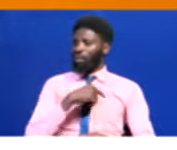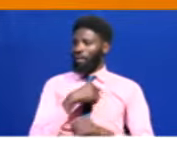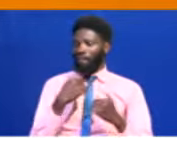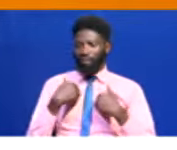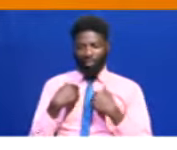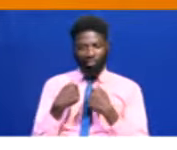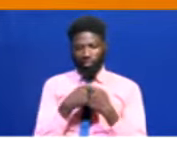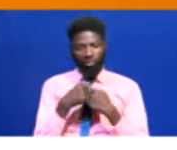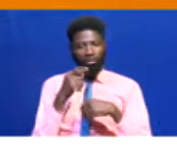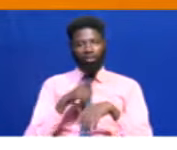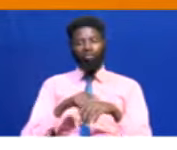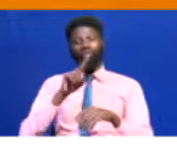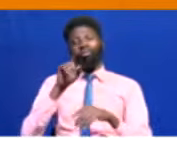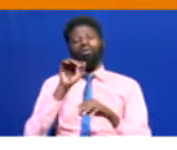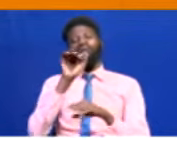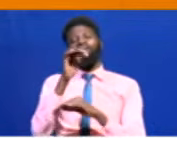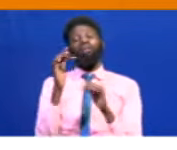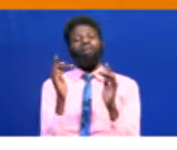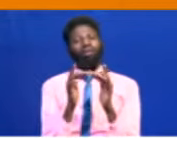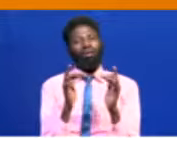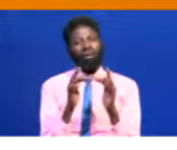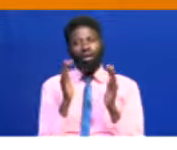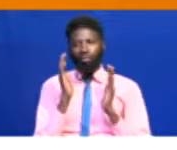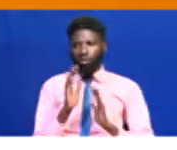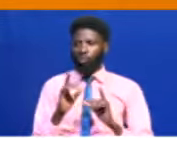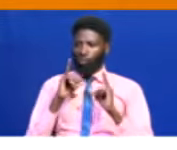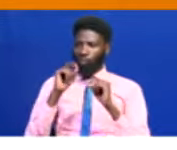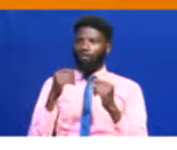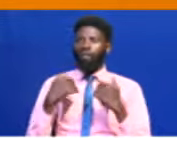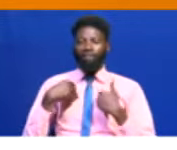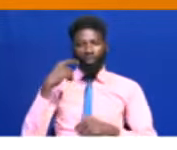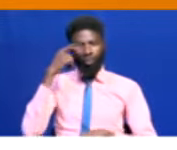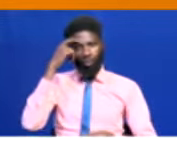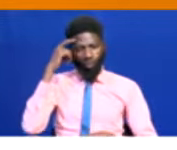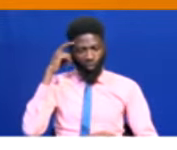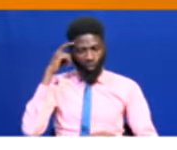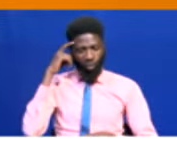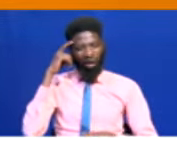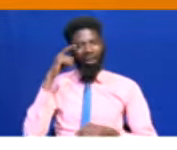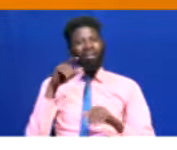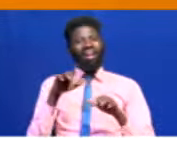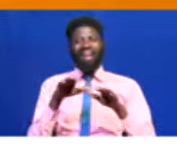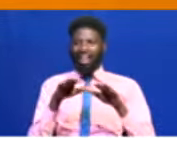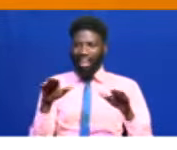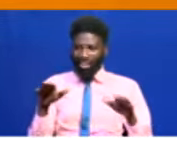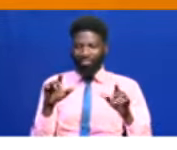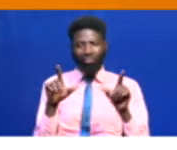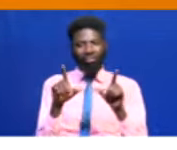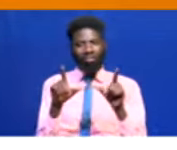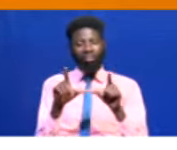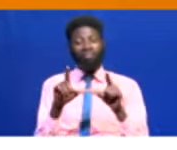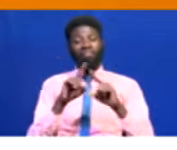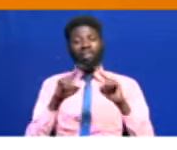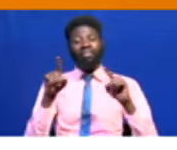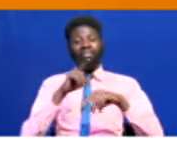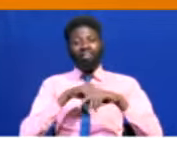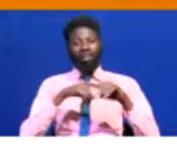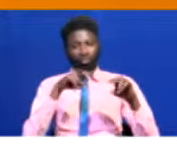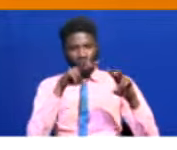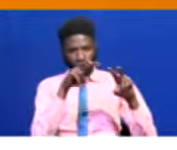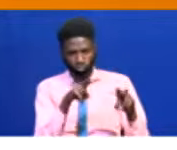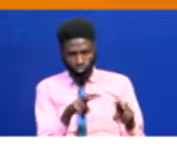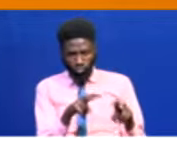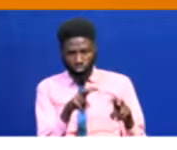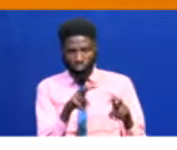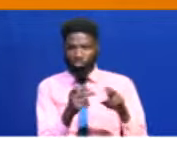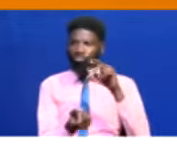online. There's a person who said that they currently hold the original land title. Mm-hmm. However, when they do their search, it